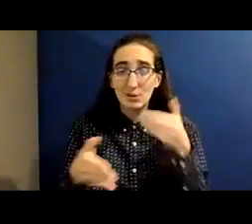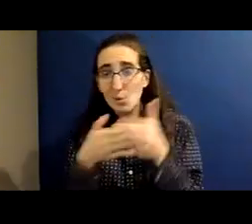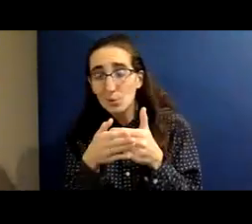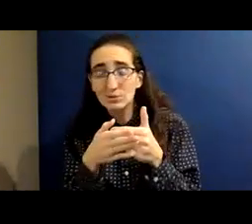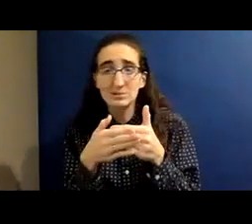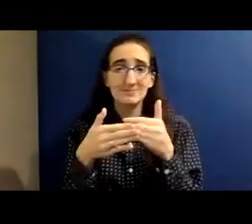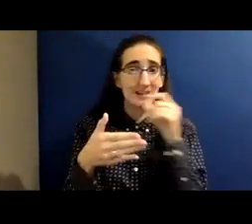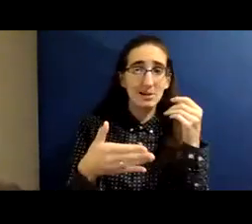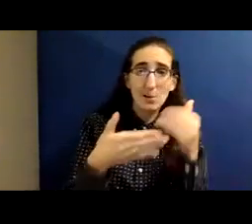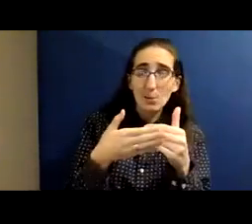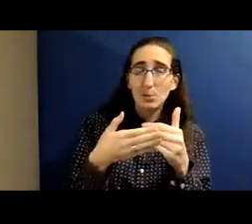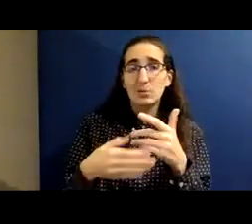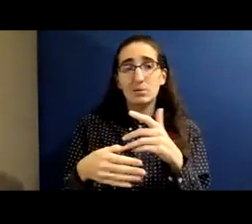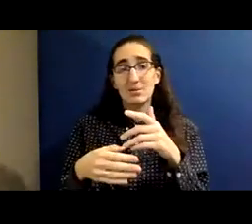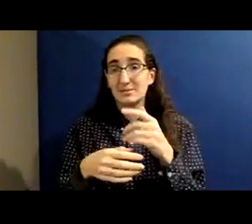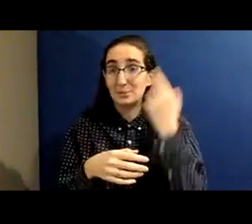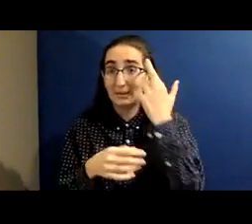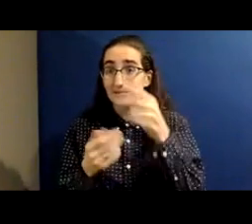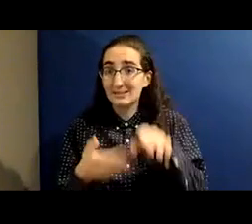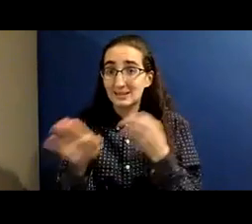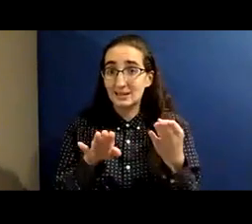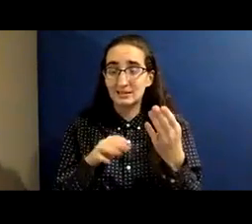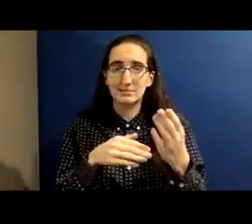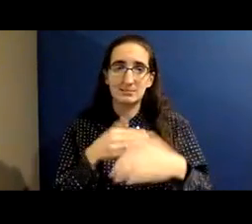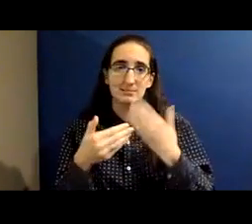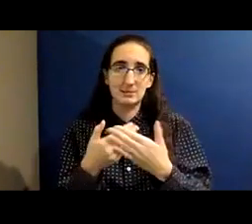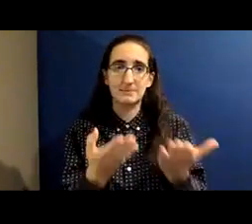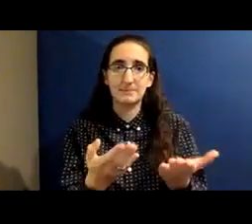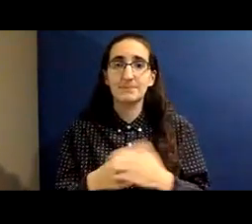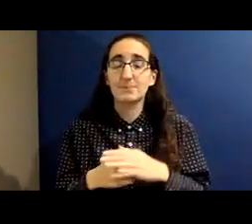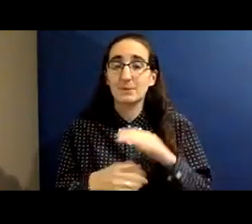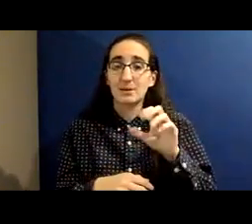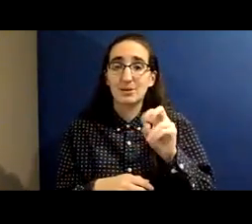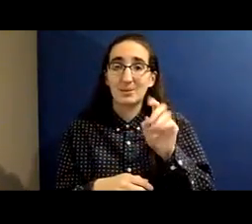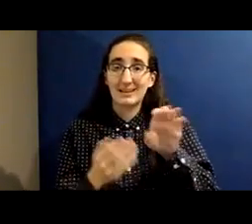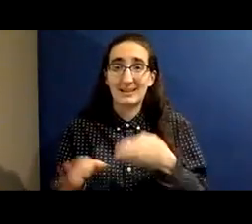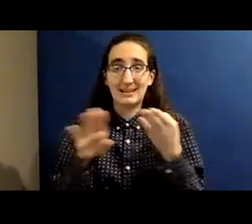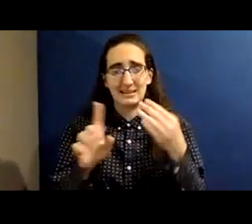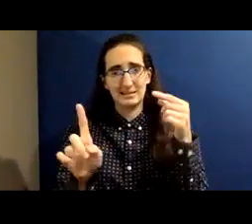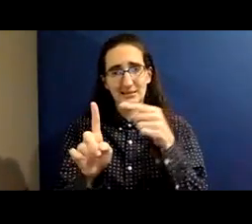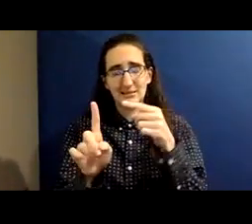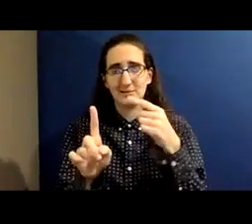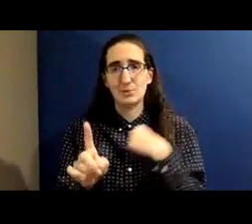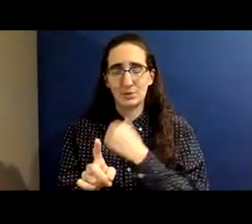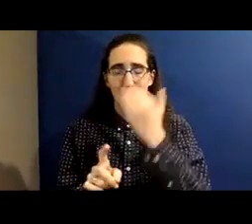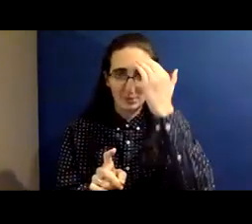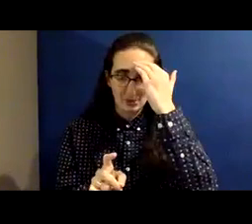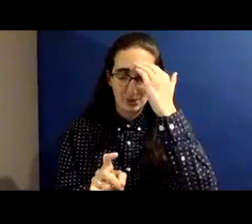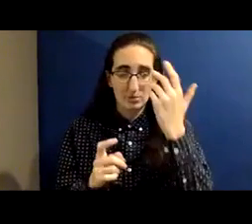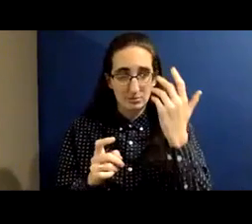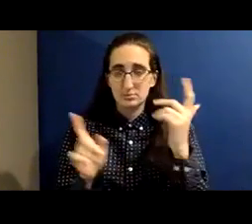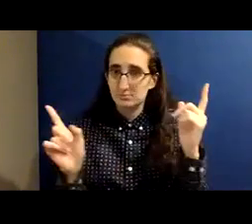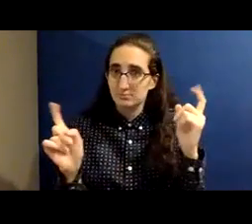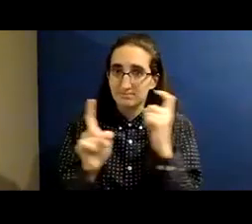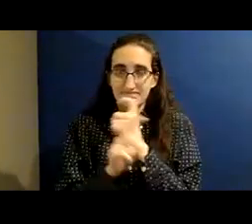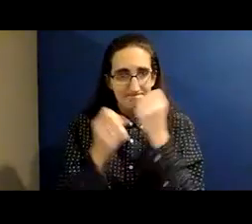distant, the cause of death. Next slide, please. And suicide deaths in particular, we know, are complex